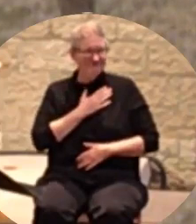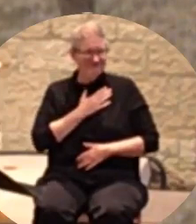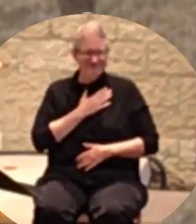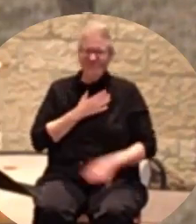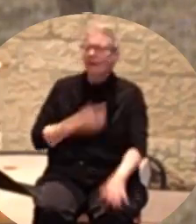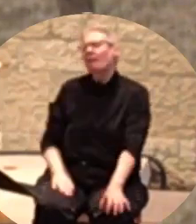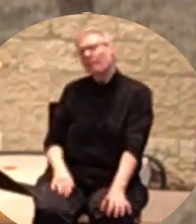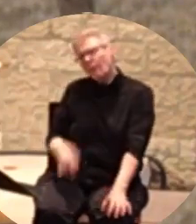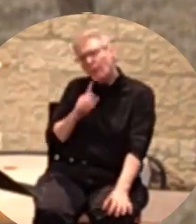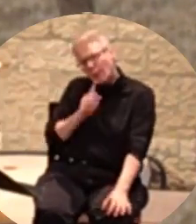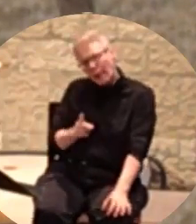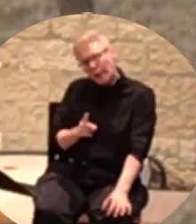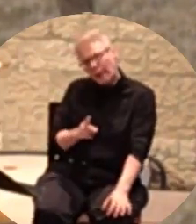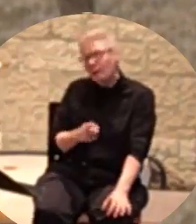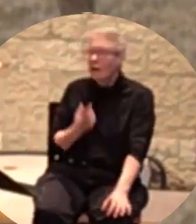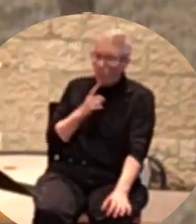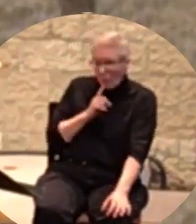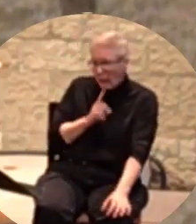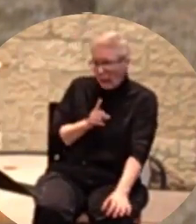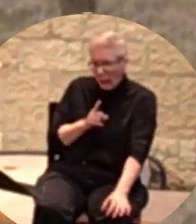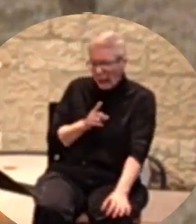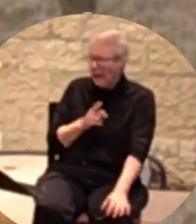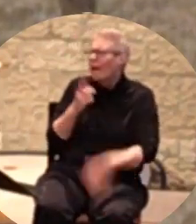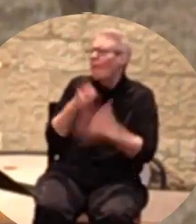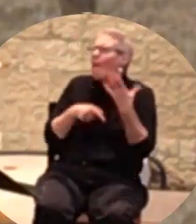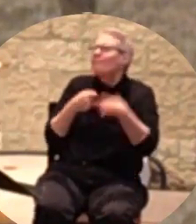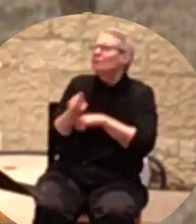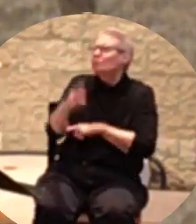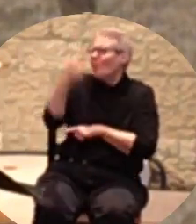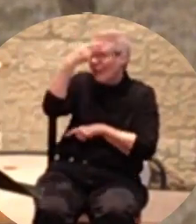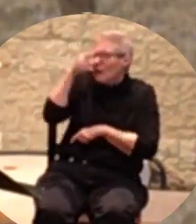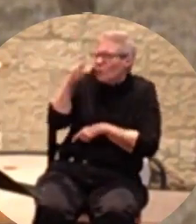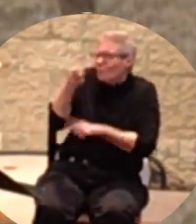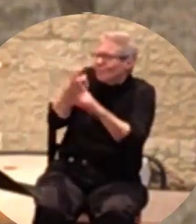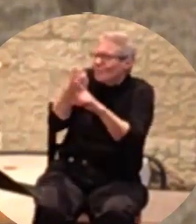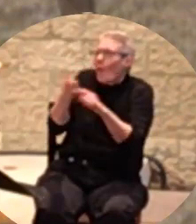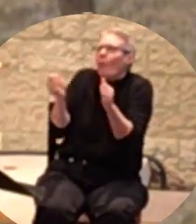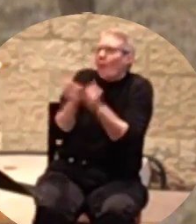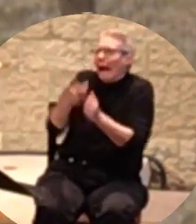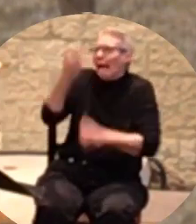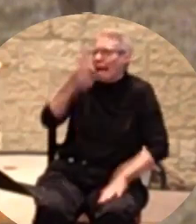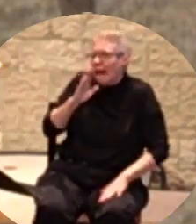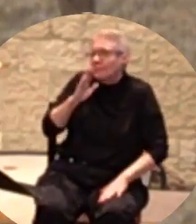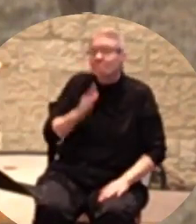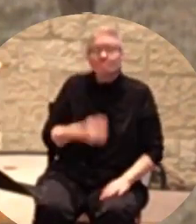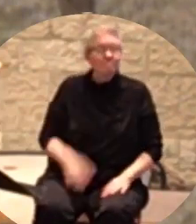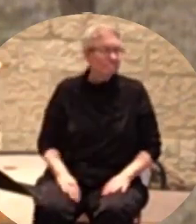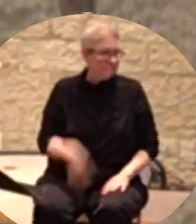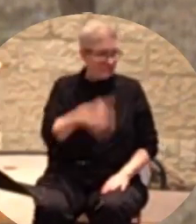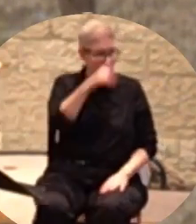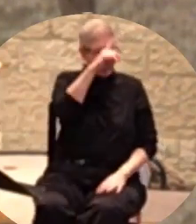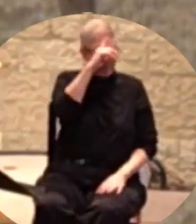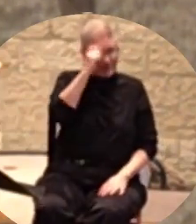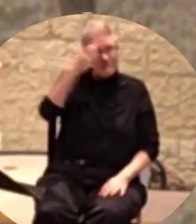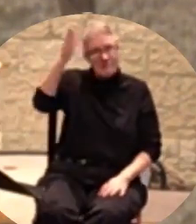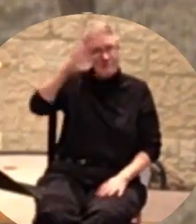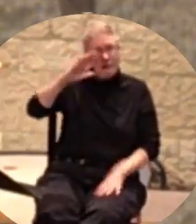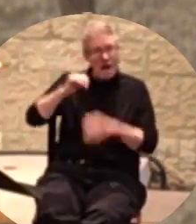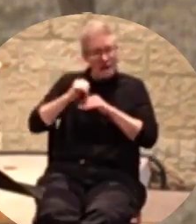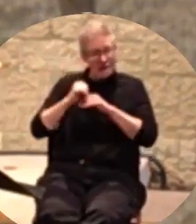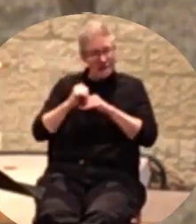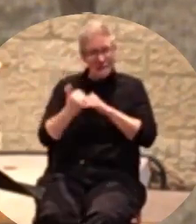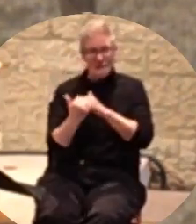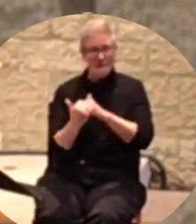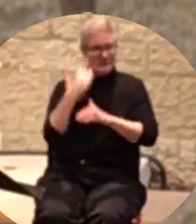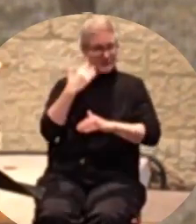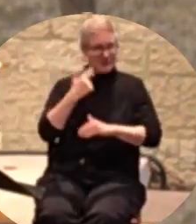Really? Really? What makes you think you were with God? Because he sent me a boy who needed